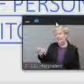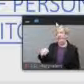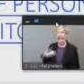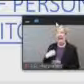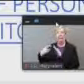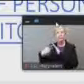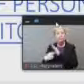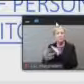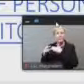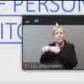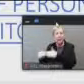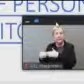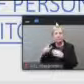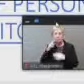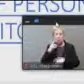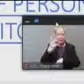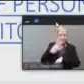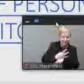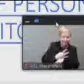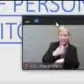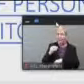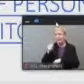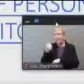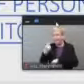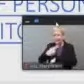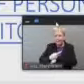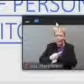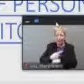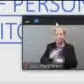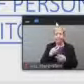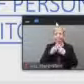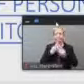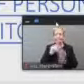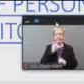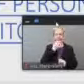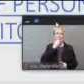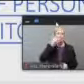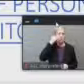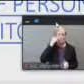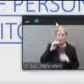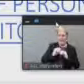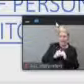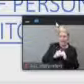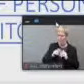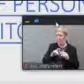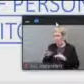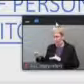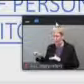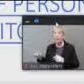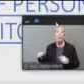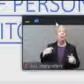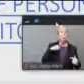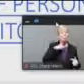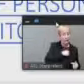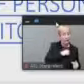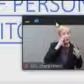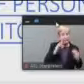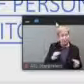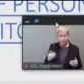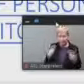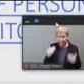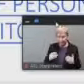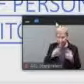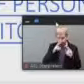for 7-day and 10-day quarantine and how that might be done. We did a